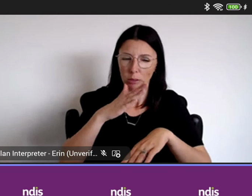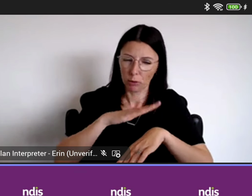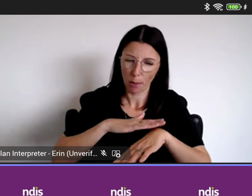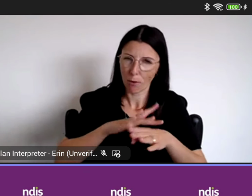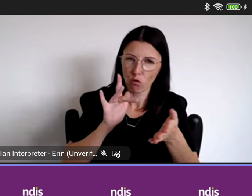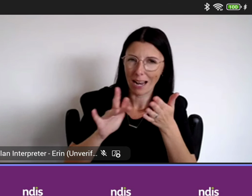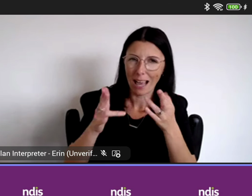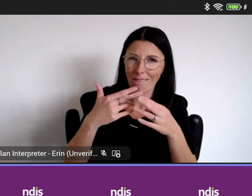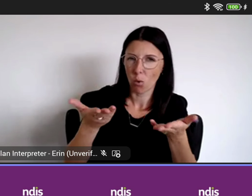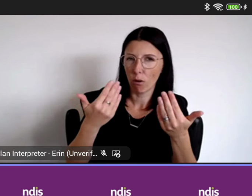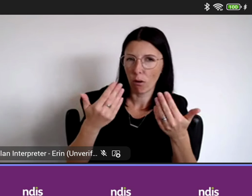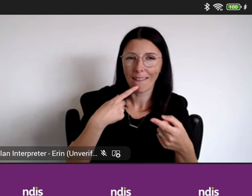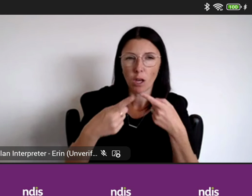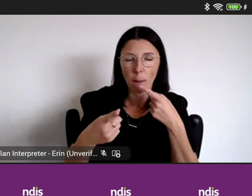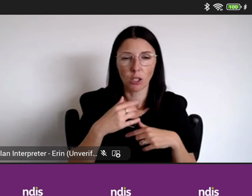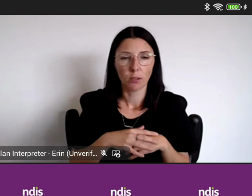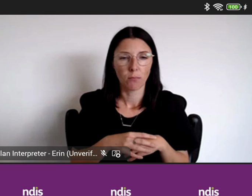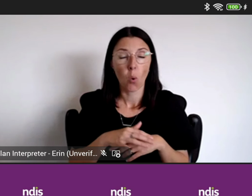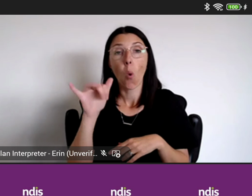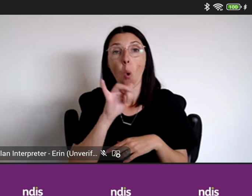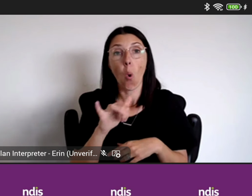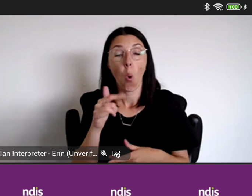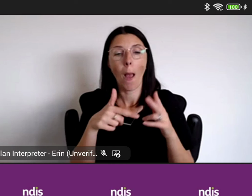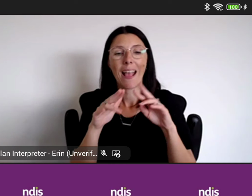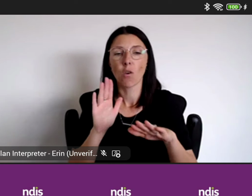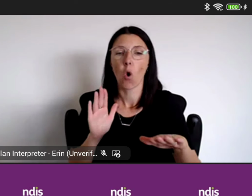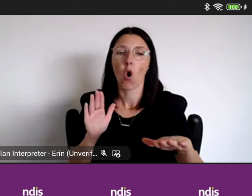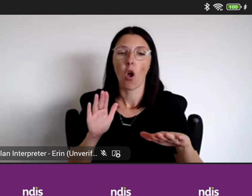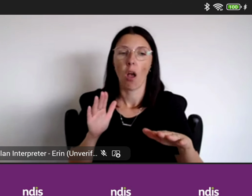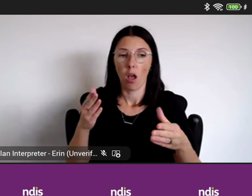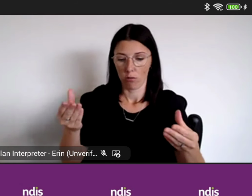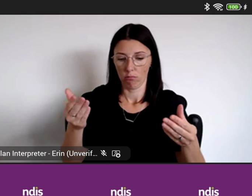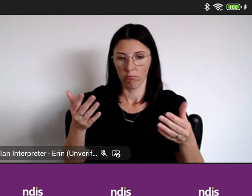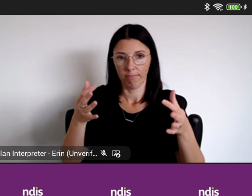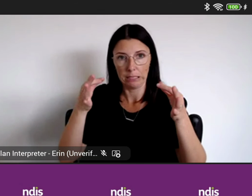since you received our decision that you're not eligible.